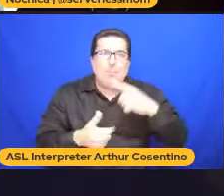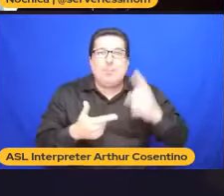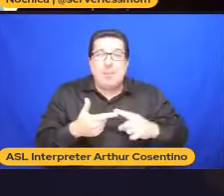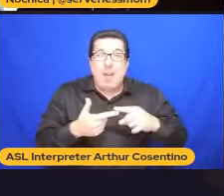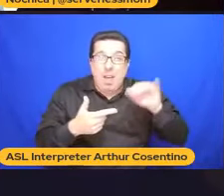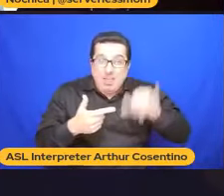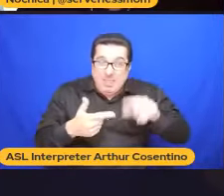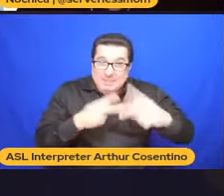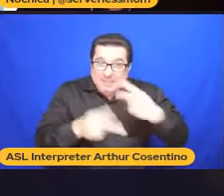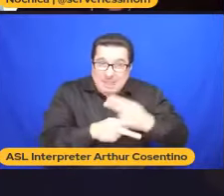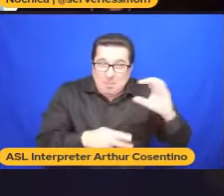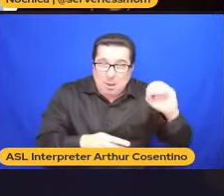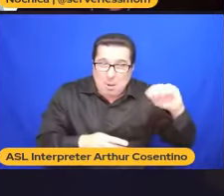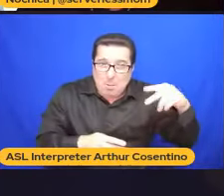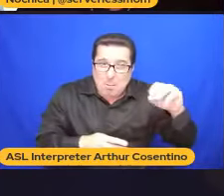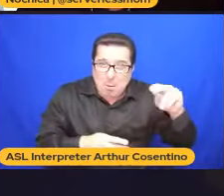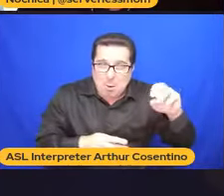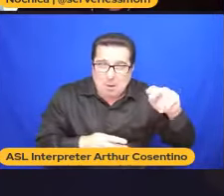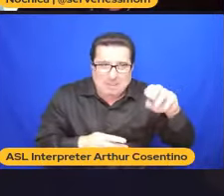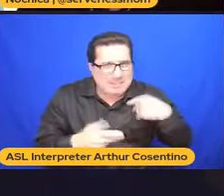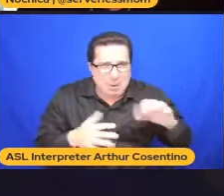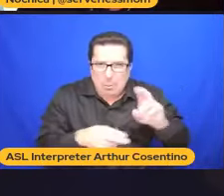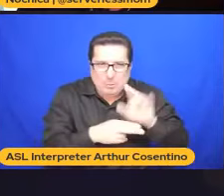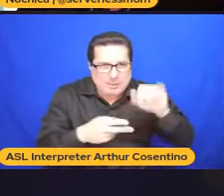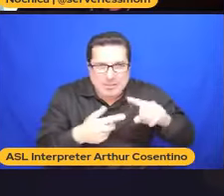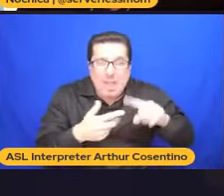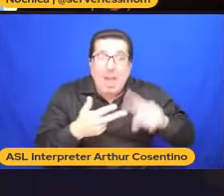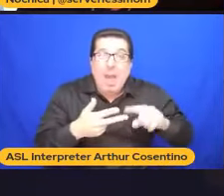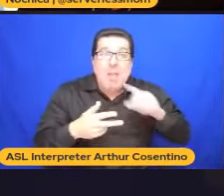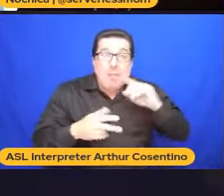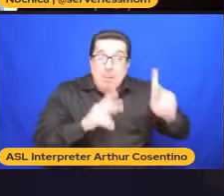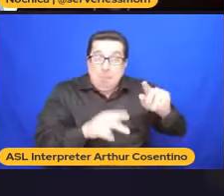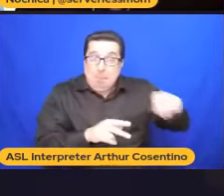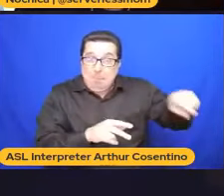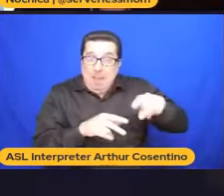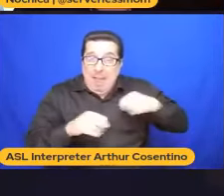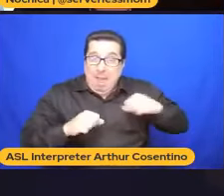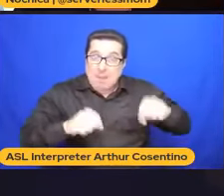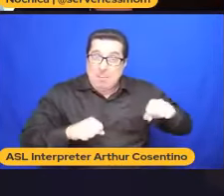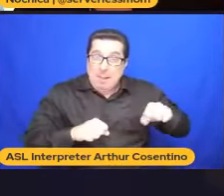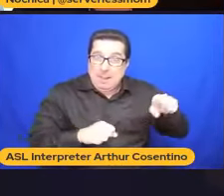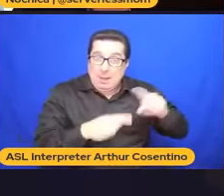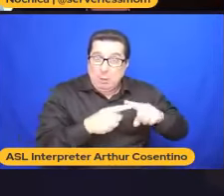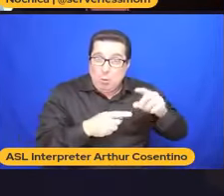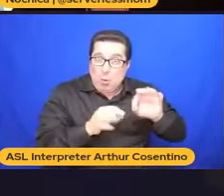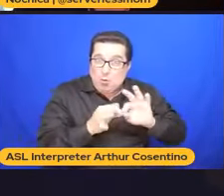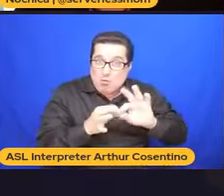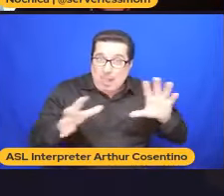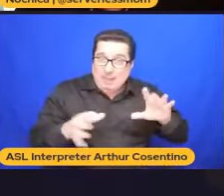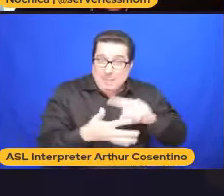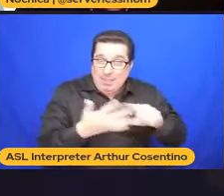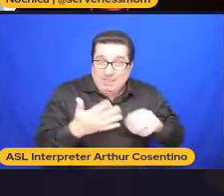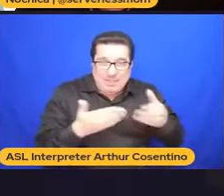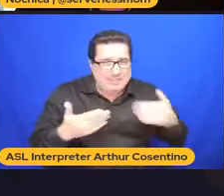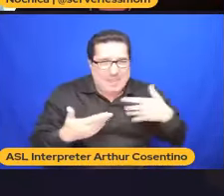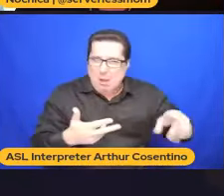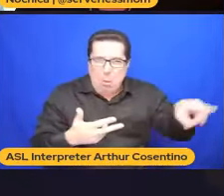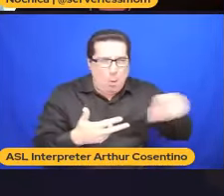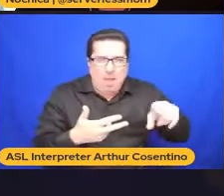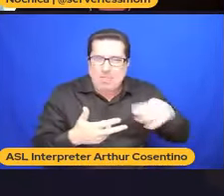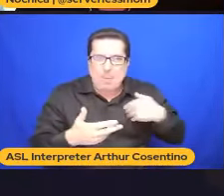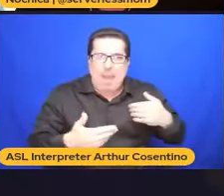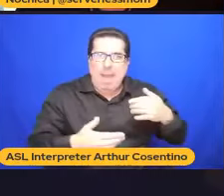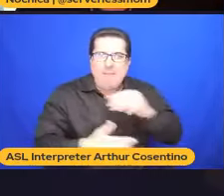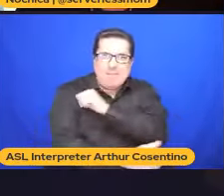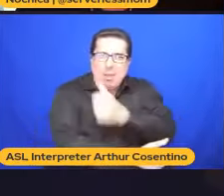components. I want to limit people's ability to release things. It's just something we're like, boy, this is tough. It's tough to support.